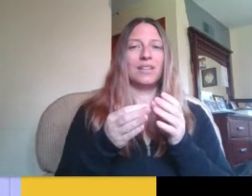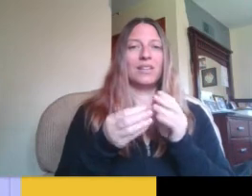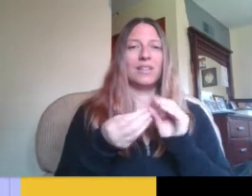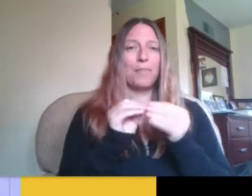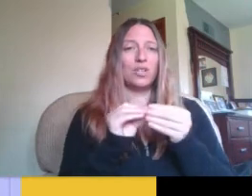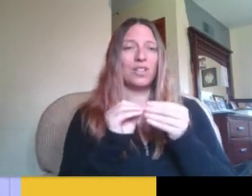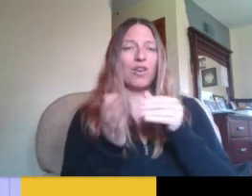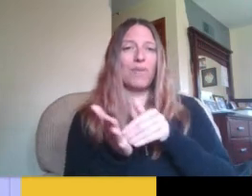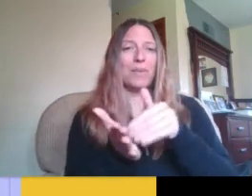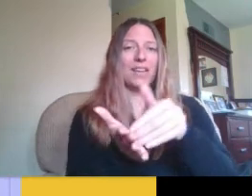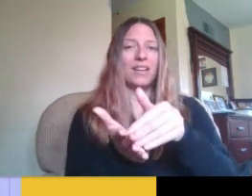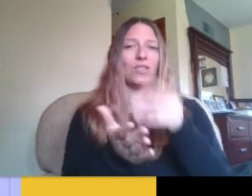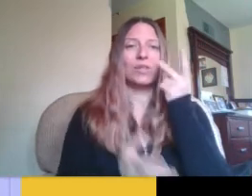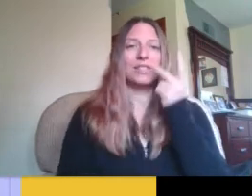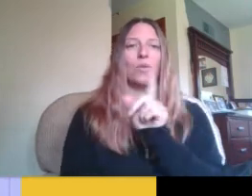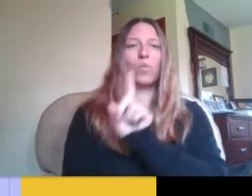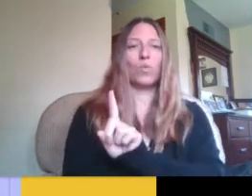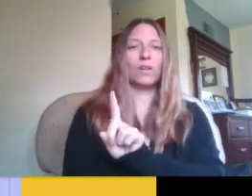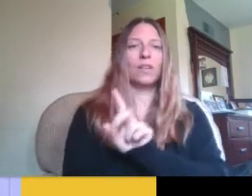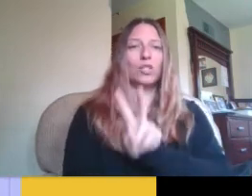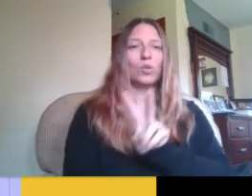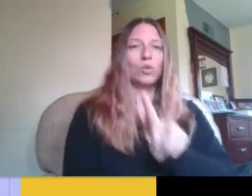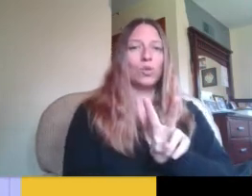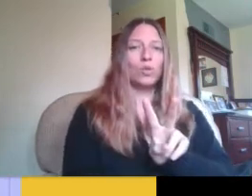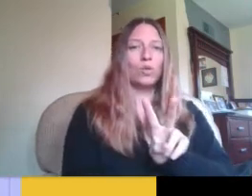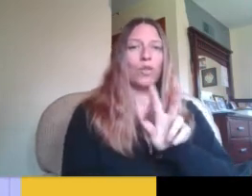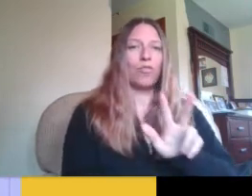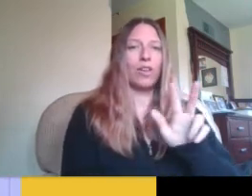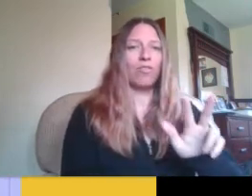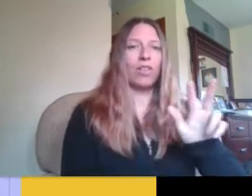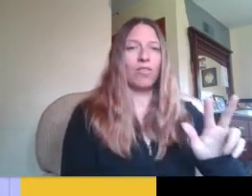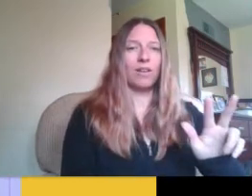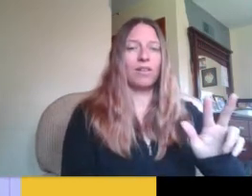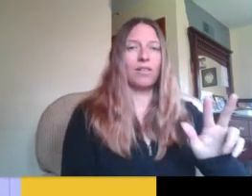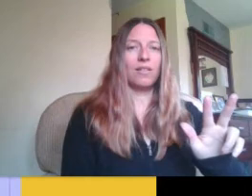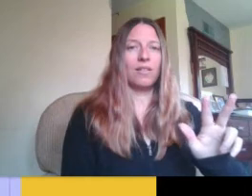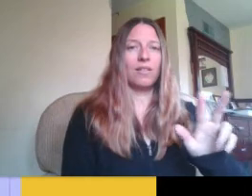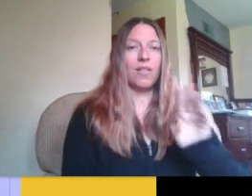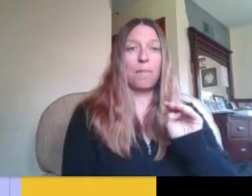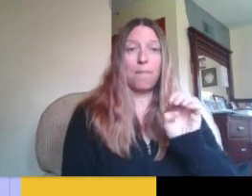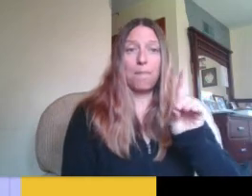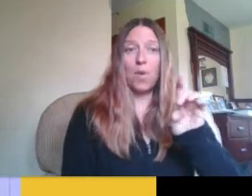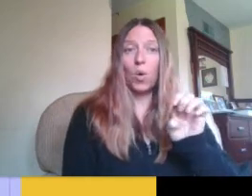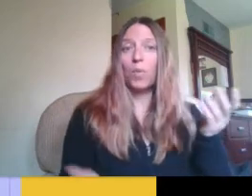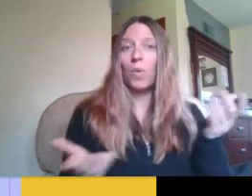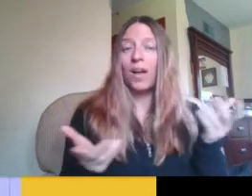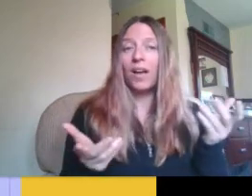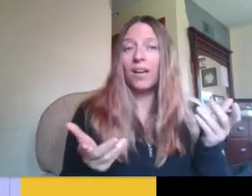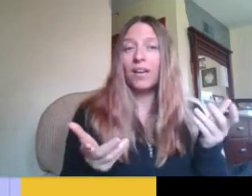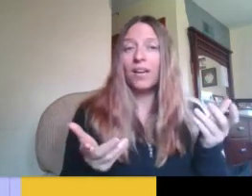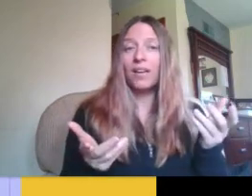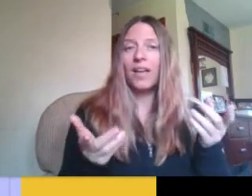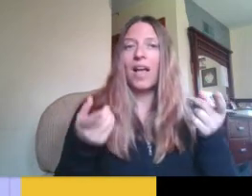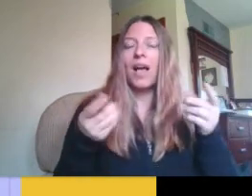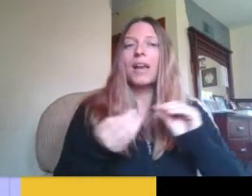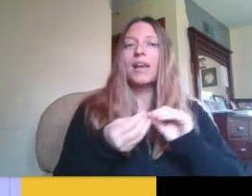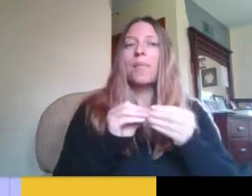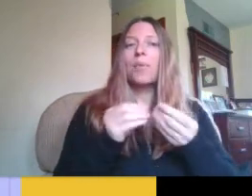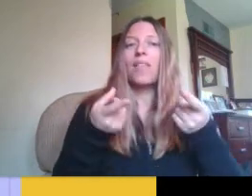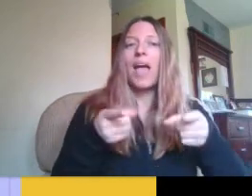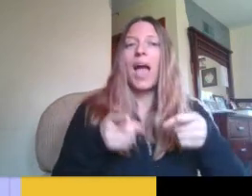them, you can see that there's 1 1, 2 2s, and 3 3s. The mode of this data set is the value that occurs most often or